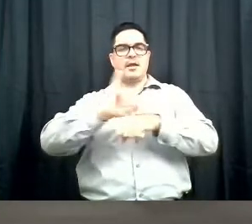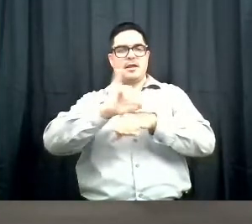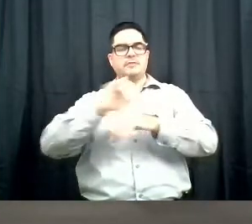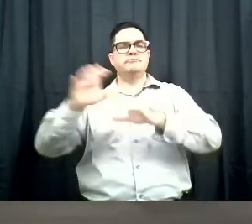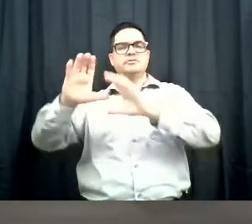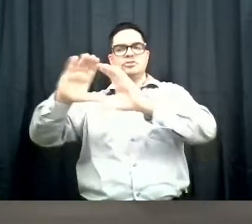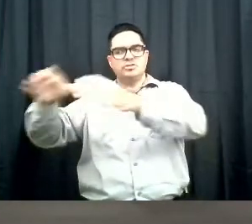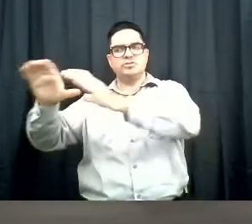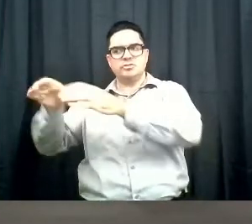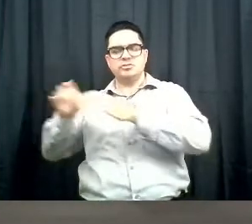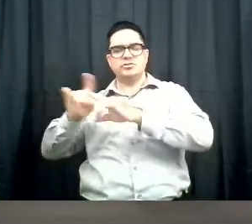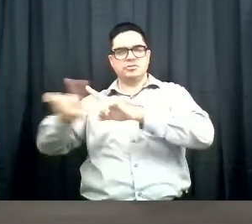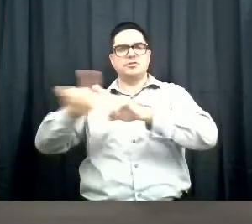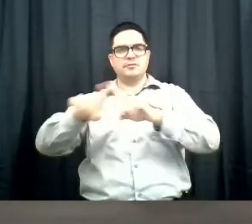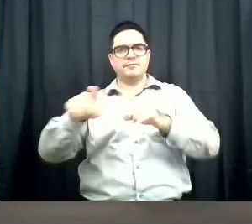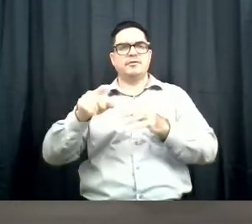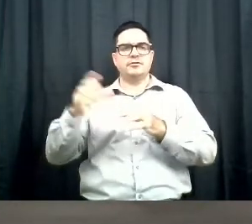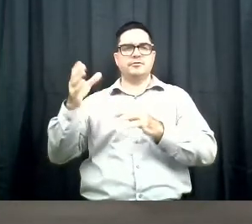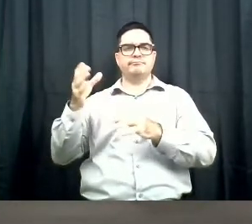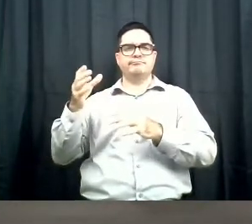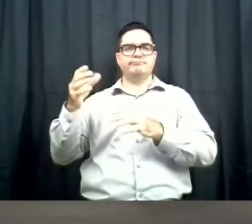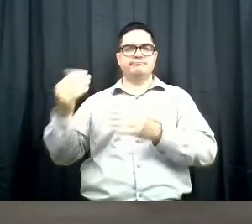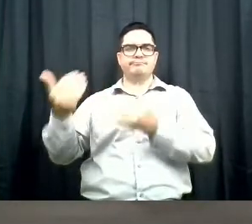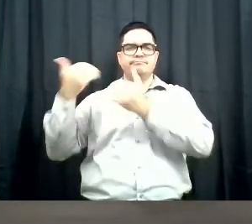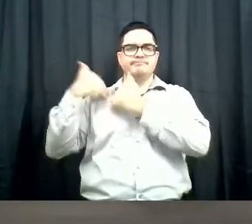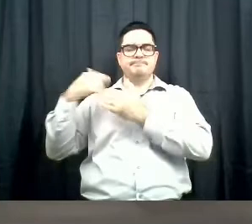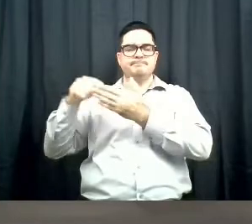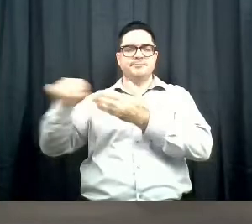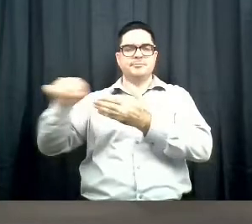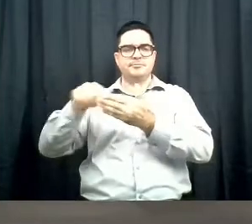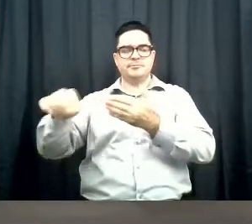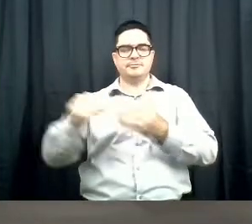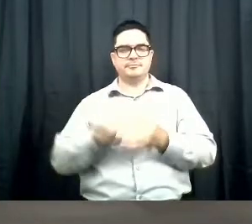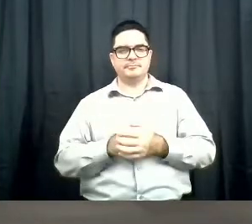municipalities. In light of the most recent actions and public comments by the